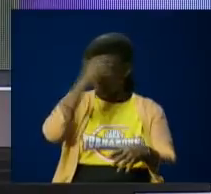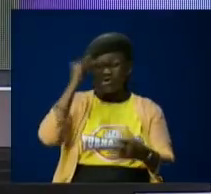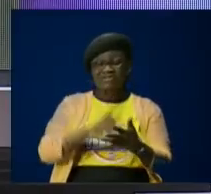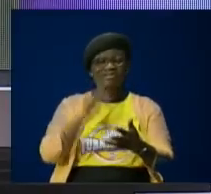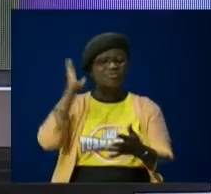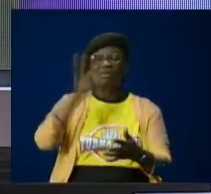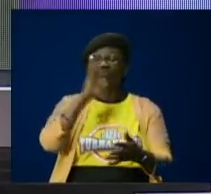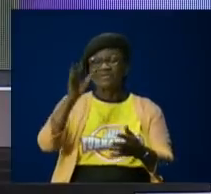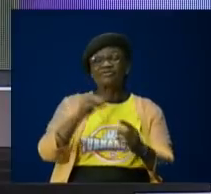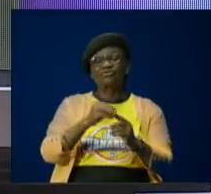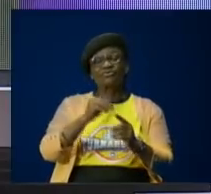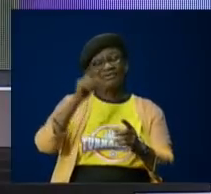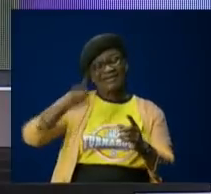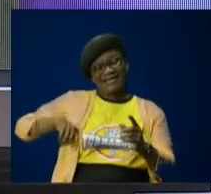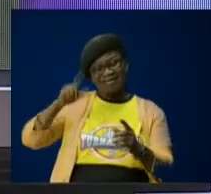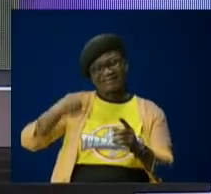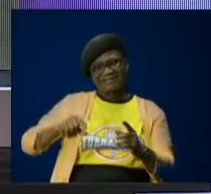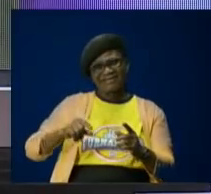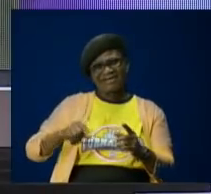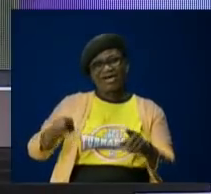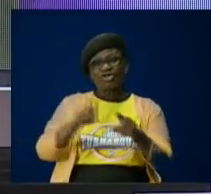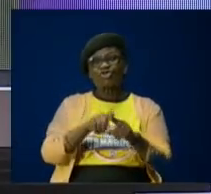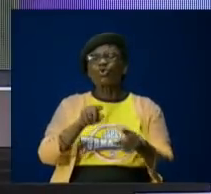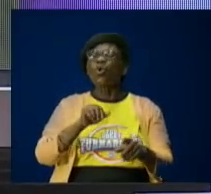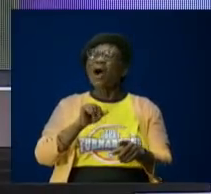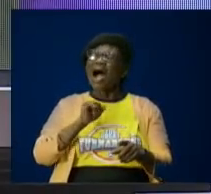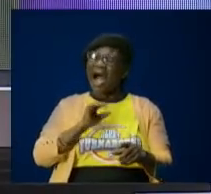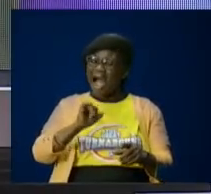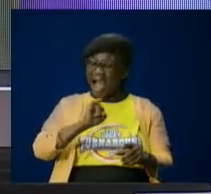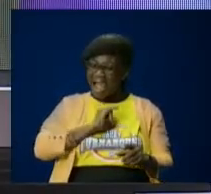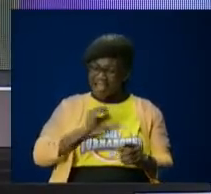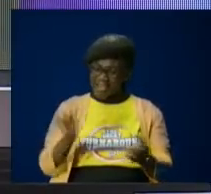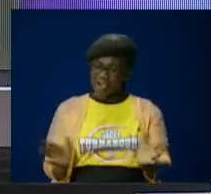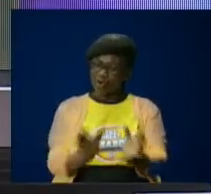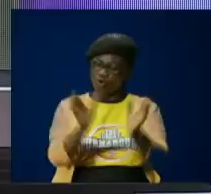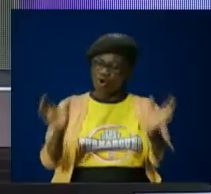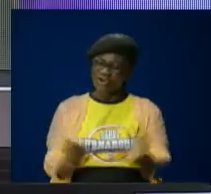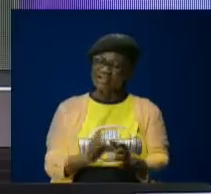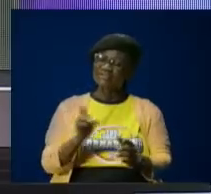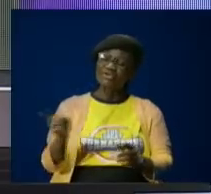wherever you may be, if you are in a church setting,